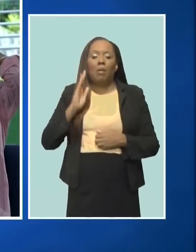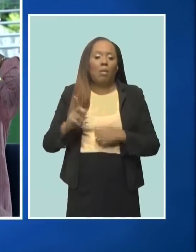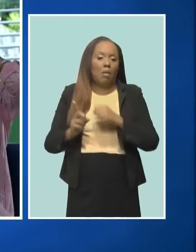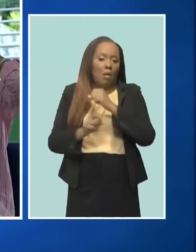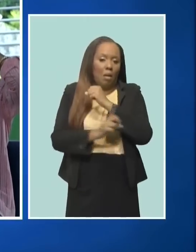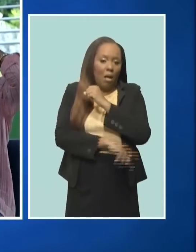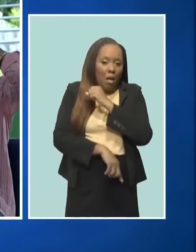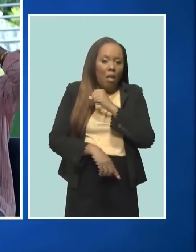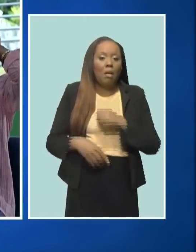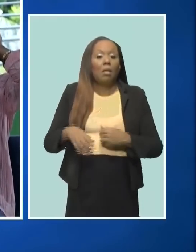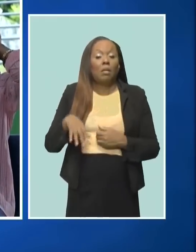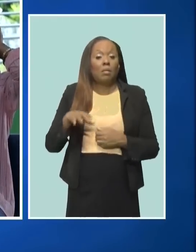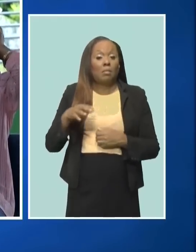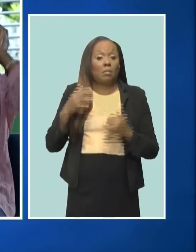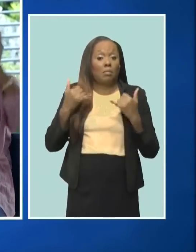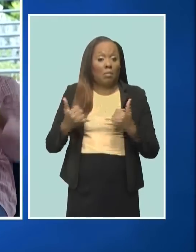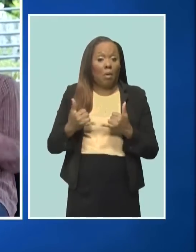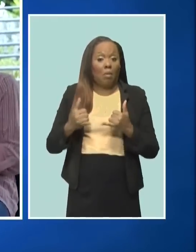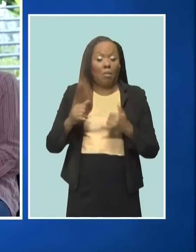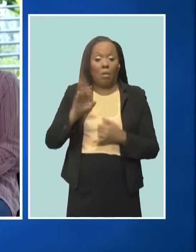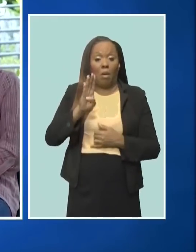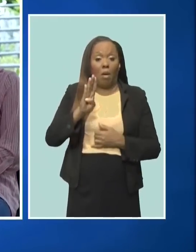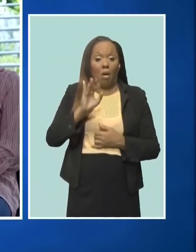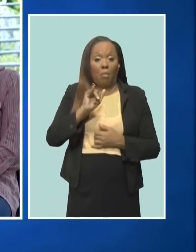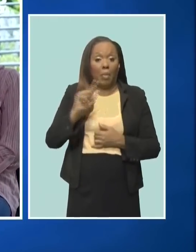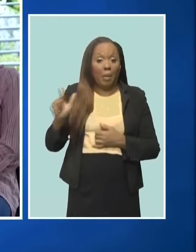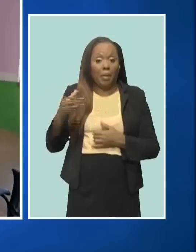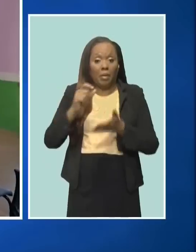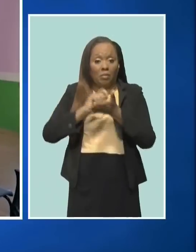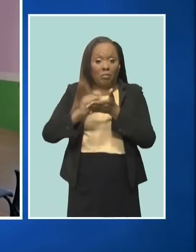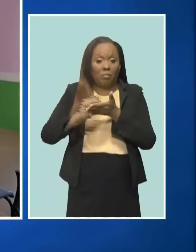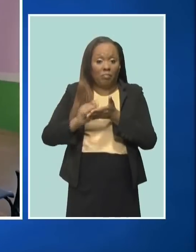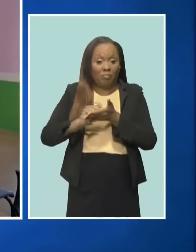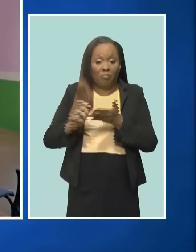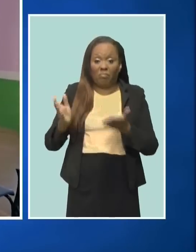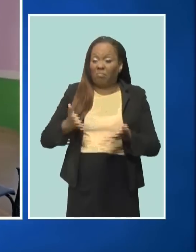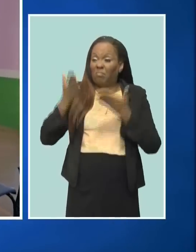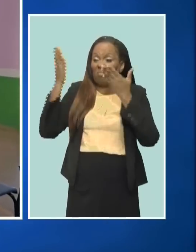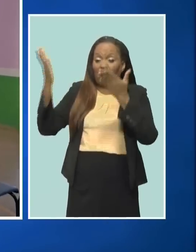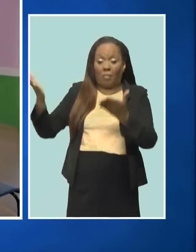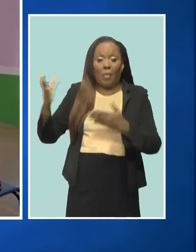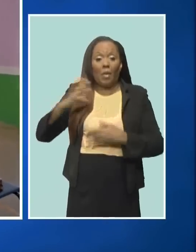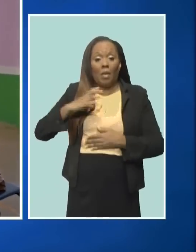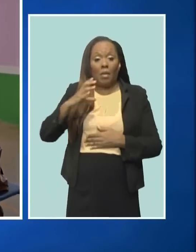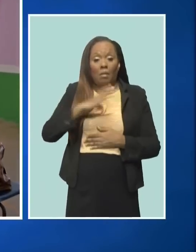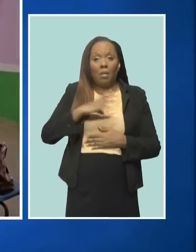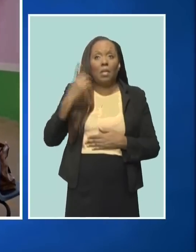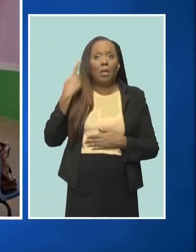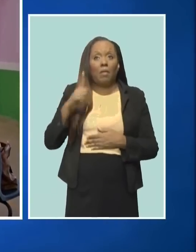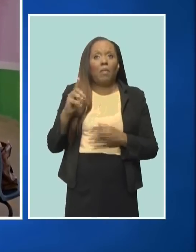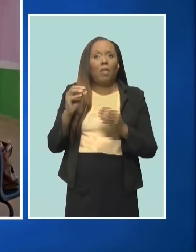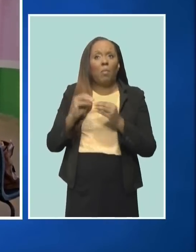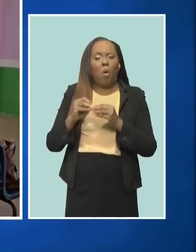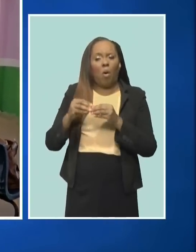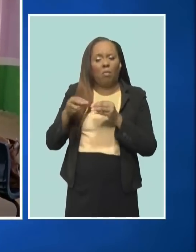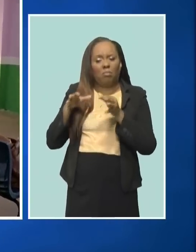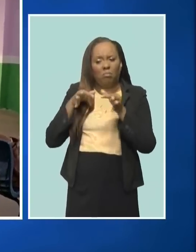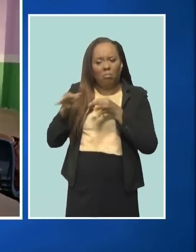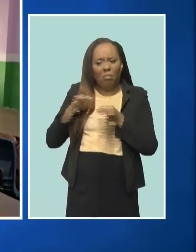Parliament in July. The bill and draft regulations were then sent before a standing select committee for further